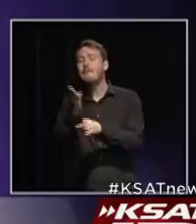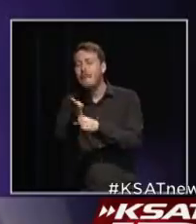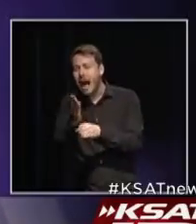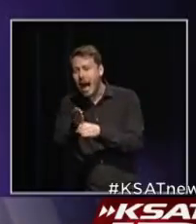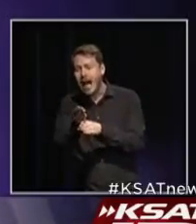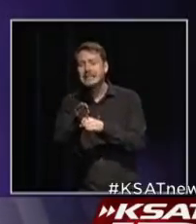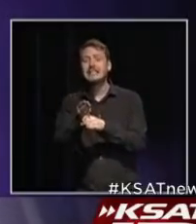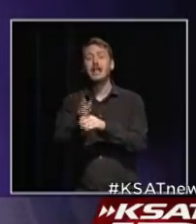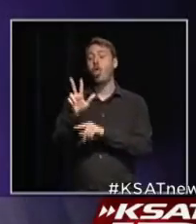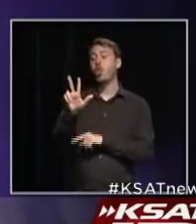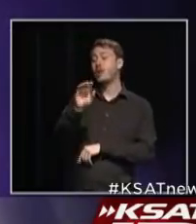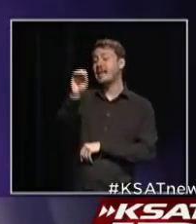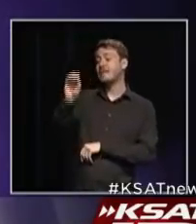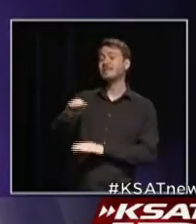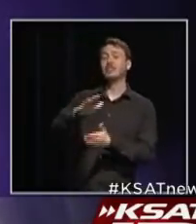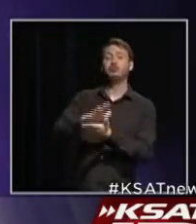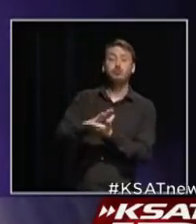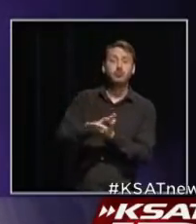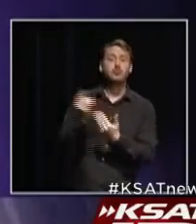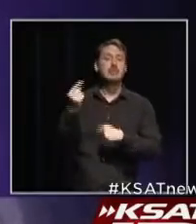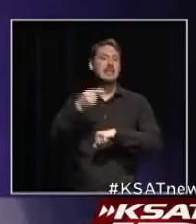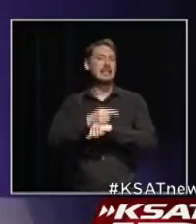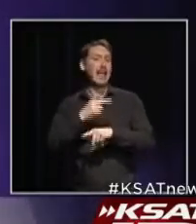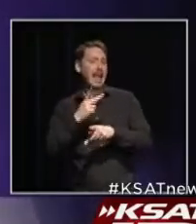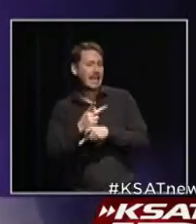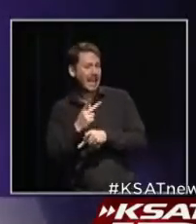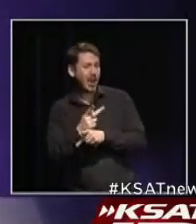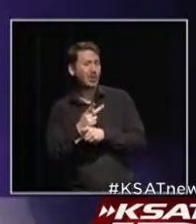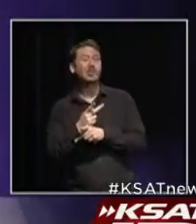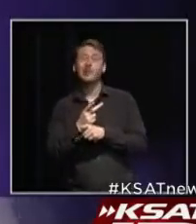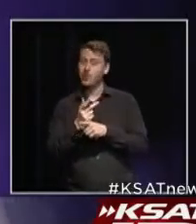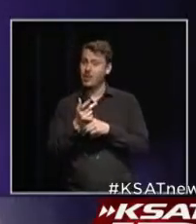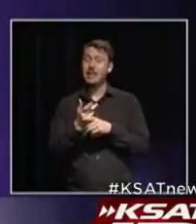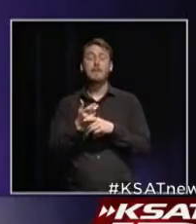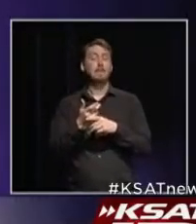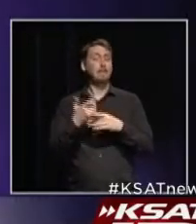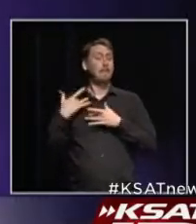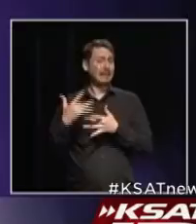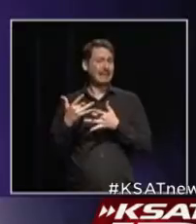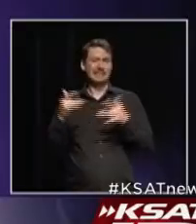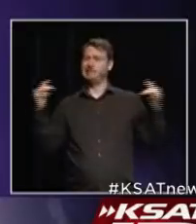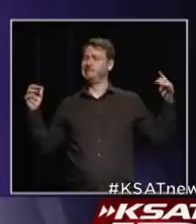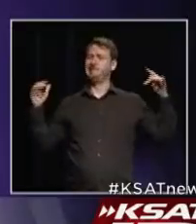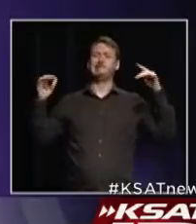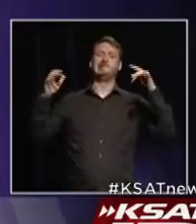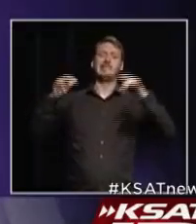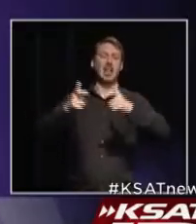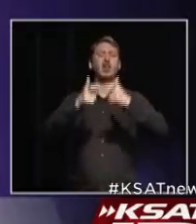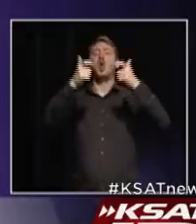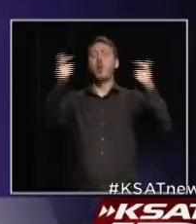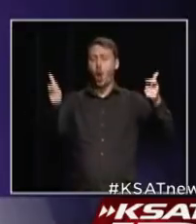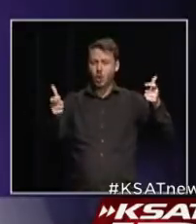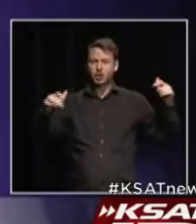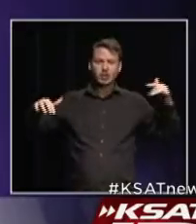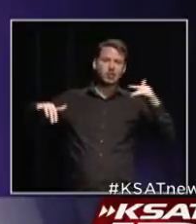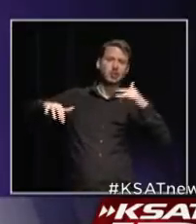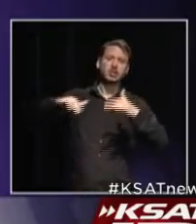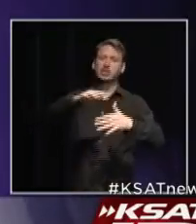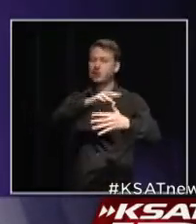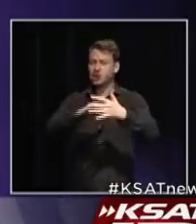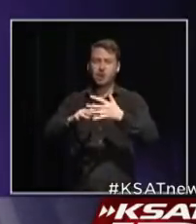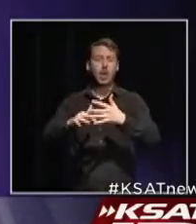3% of schools, daycare, healthcare. So it's the larger gatherings that where people get together and let their guard down.